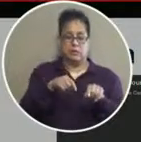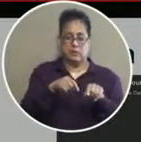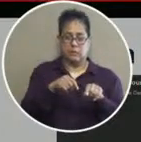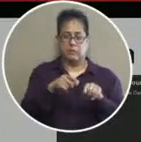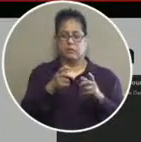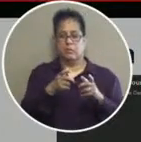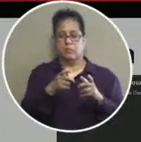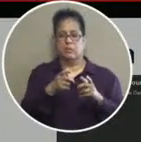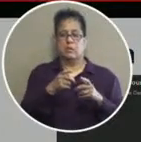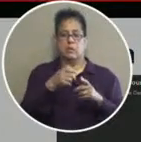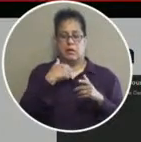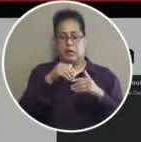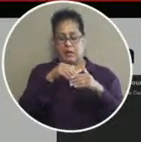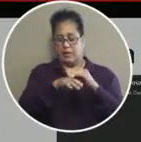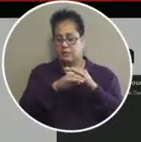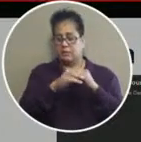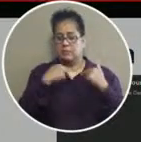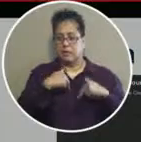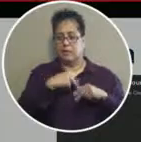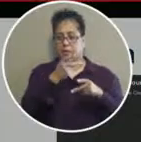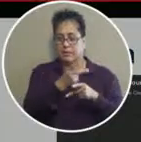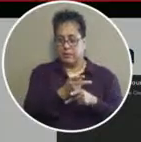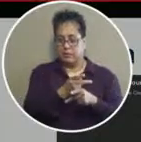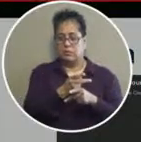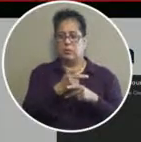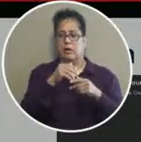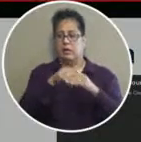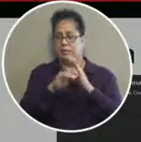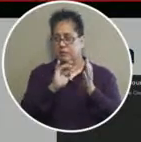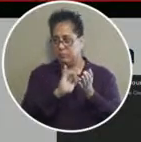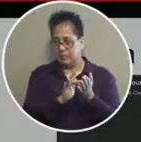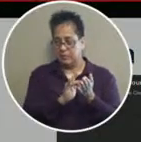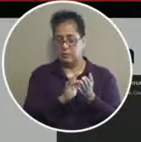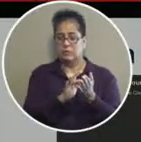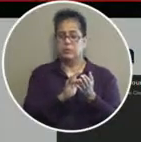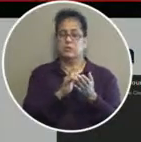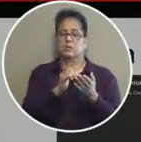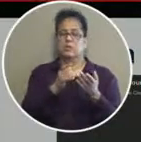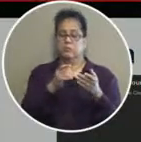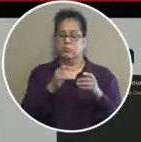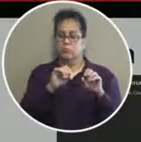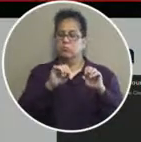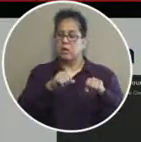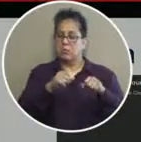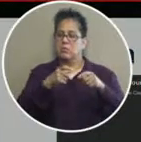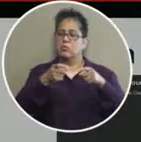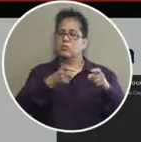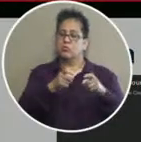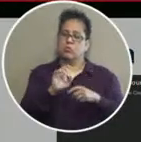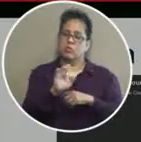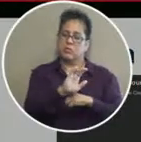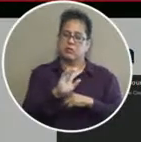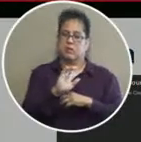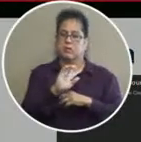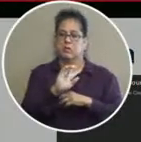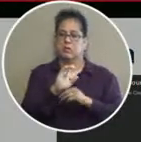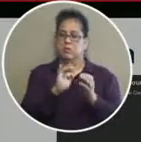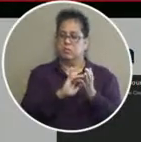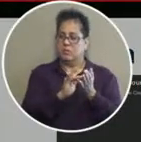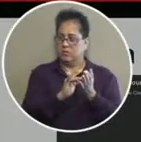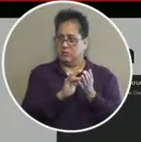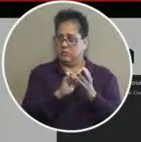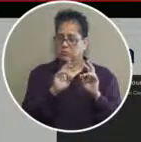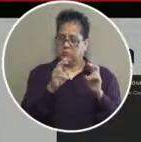to access healthcare, access medications, and be able to control those chronic conditions. And that is